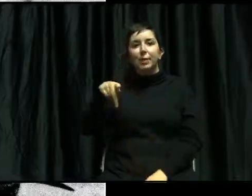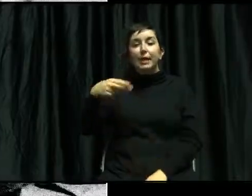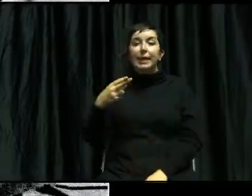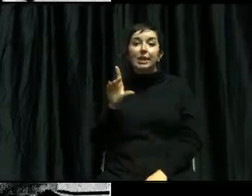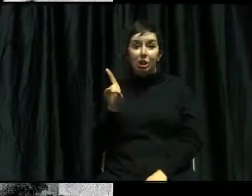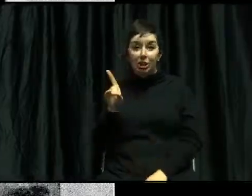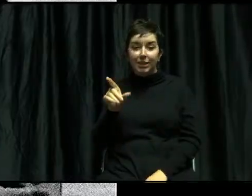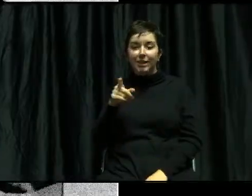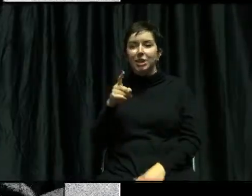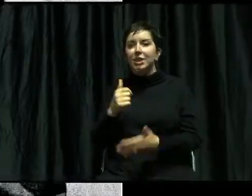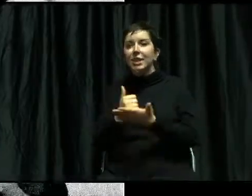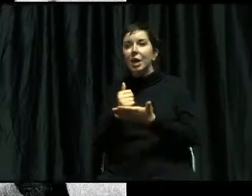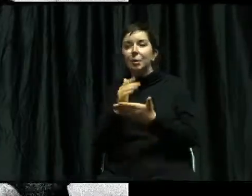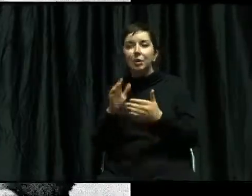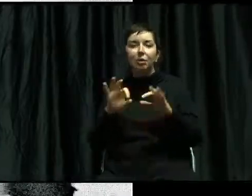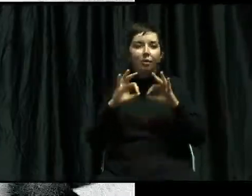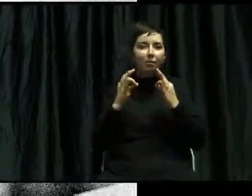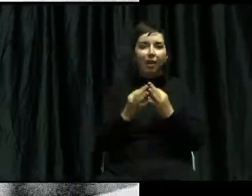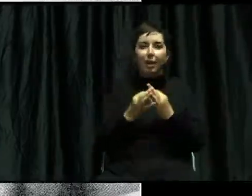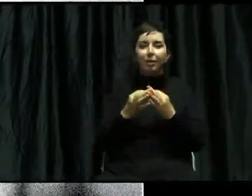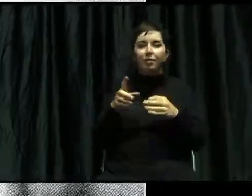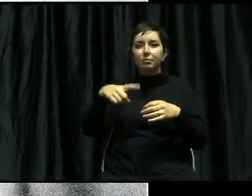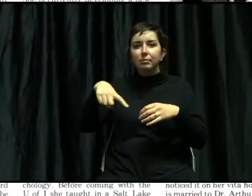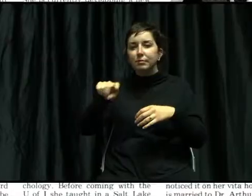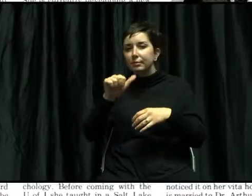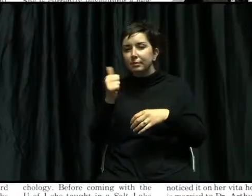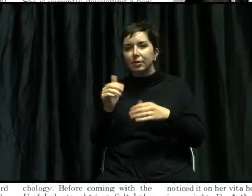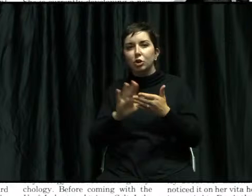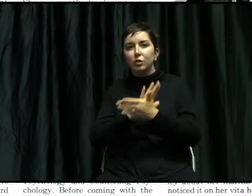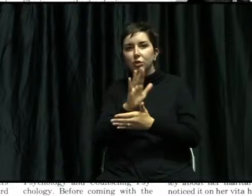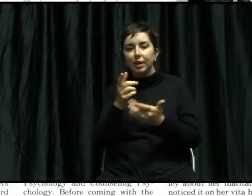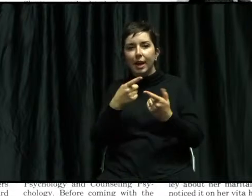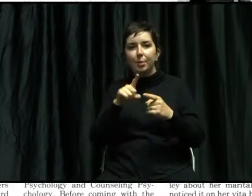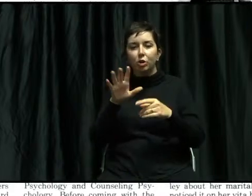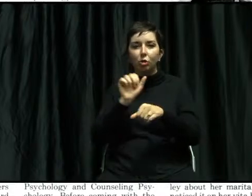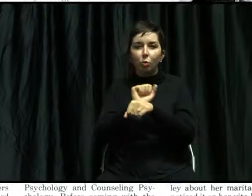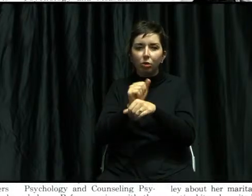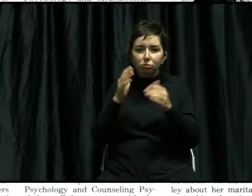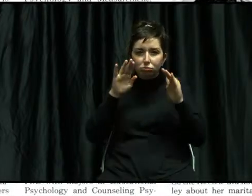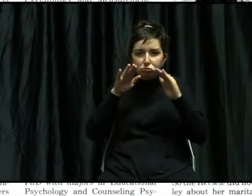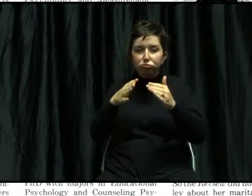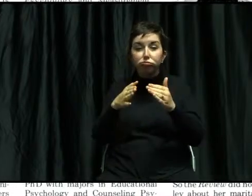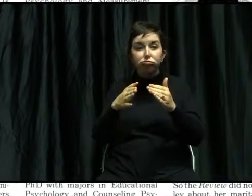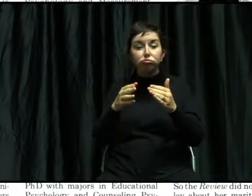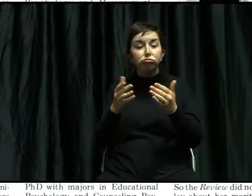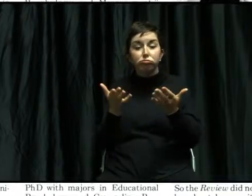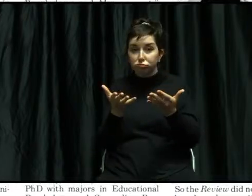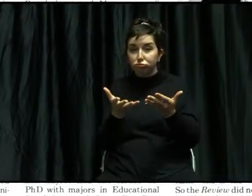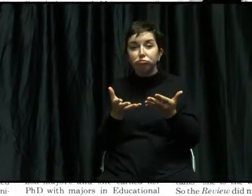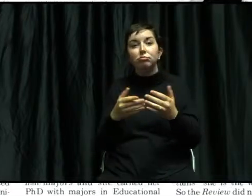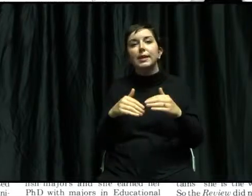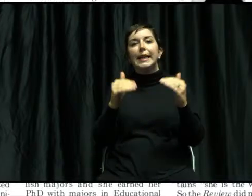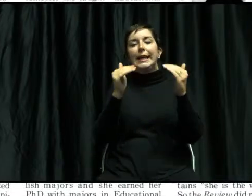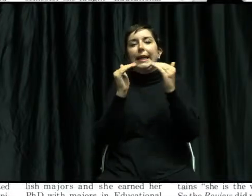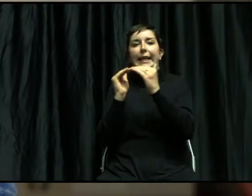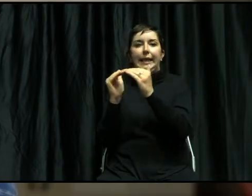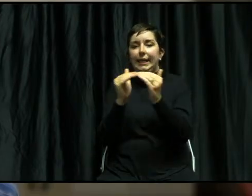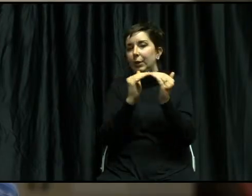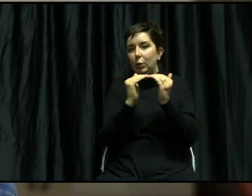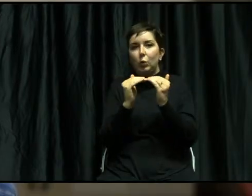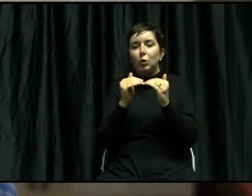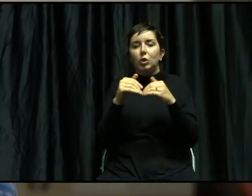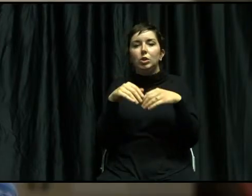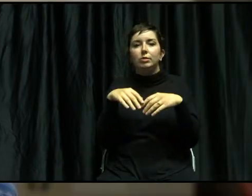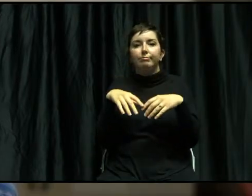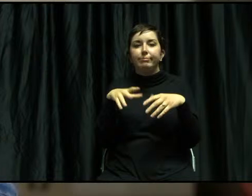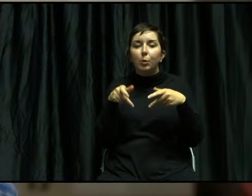and administrative positions at several universities where her work focused on providing equal opportunities for all students. What's